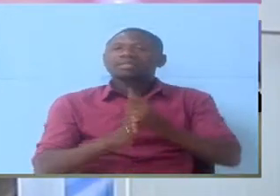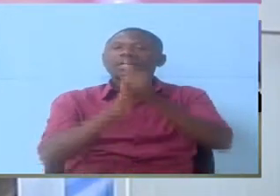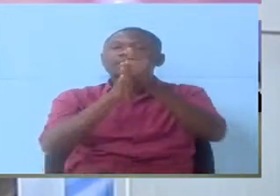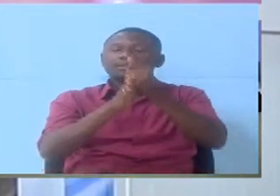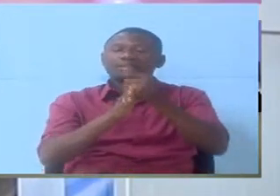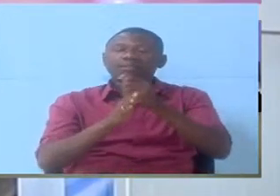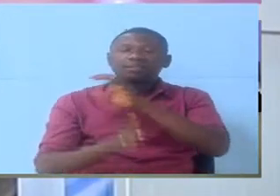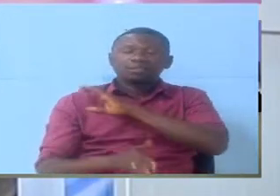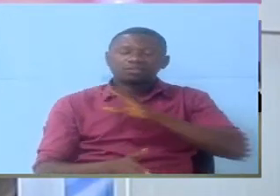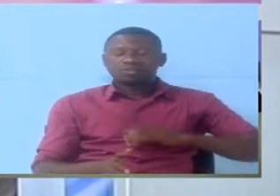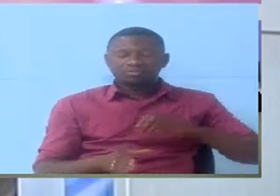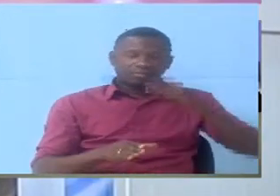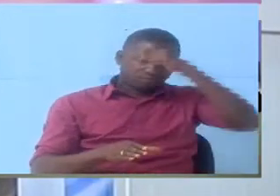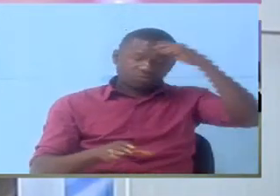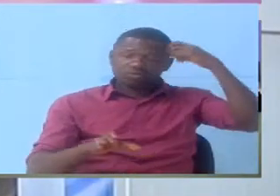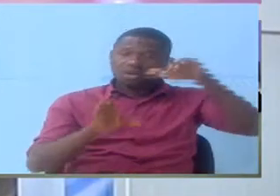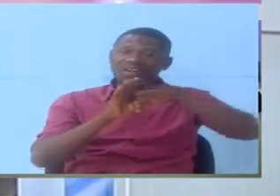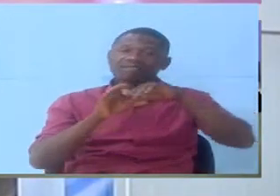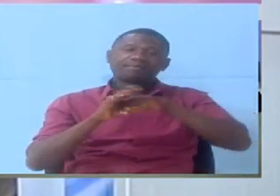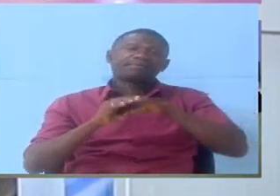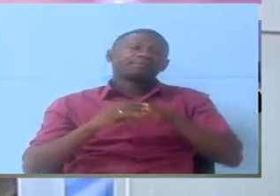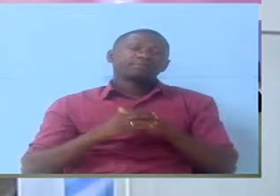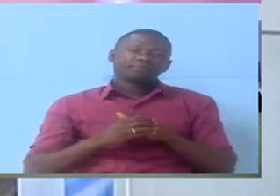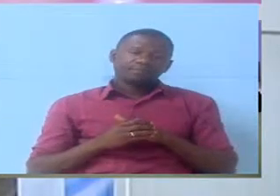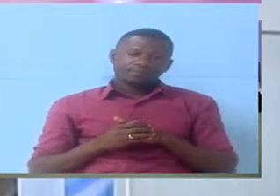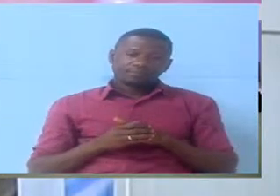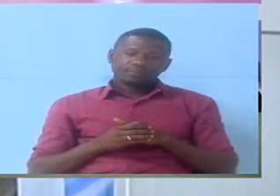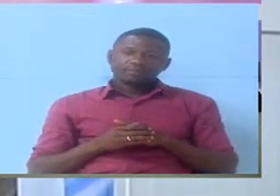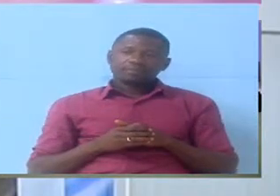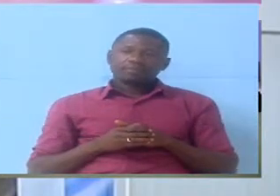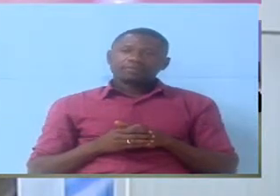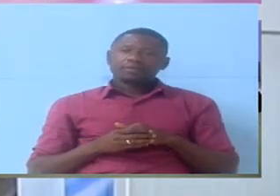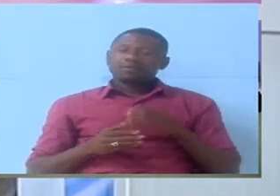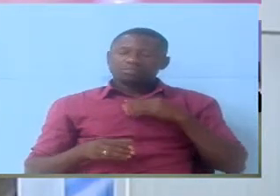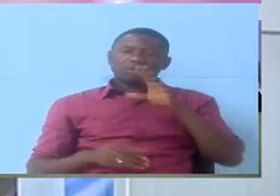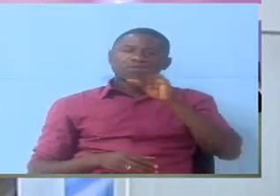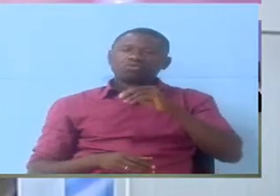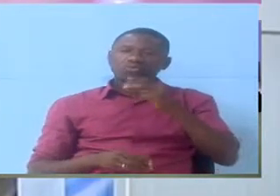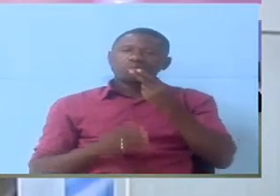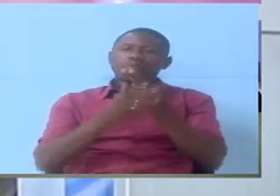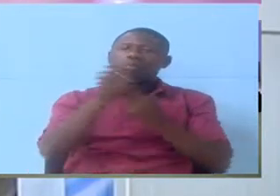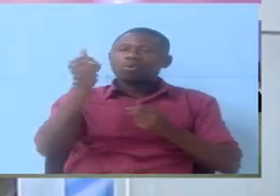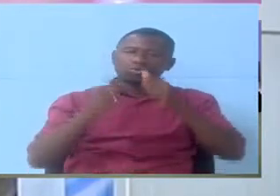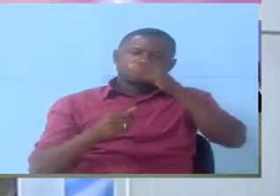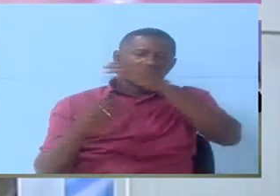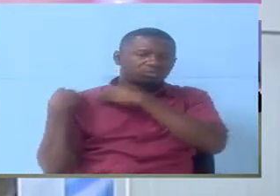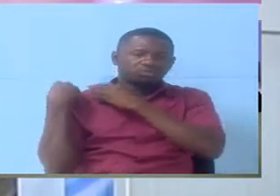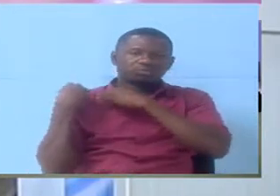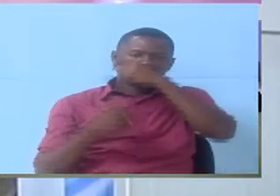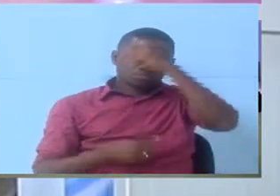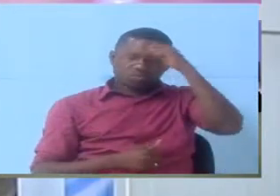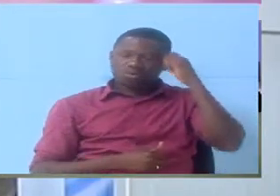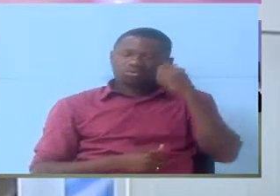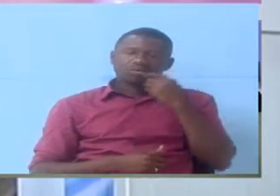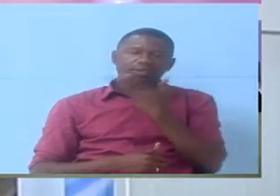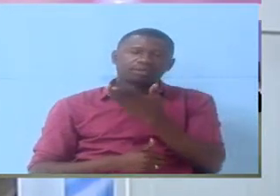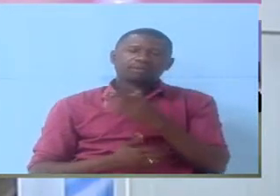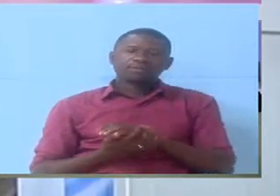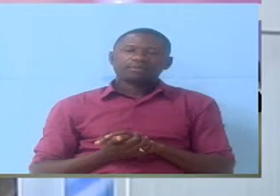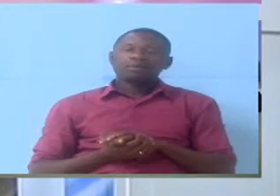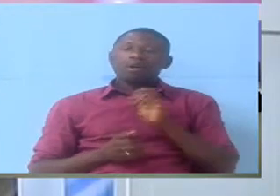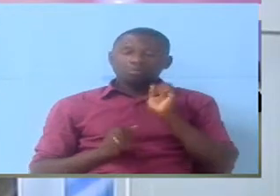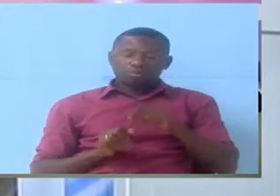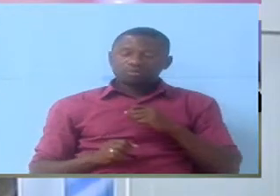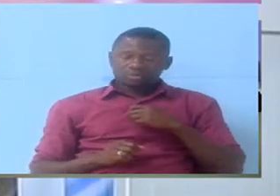Utu inata nyim palaso din nga pala chief of staff palaso nyim mara. I was doing both. Mbadu kuflo bele kekang. But can come to